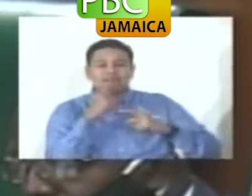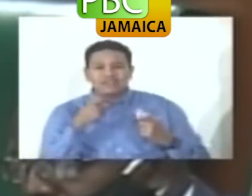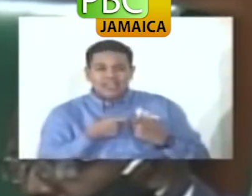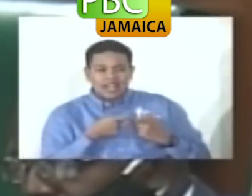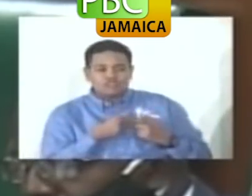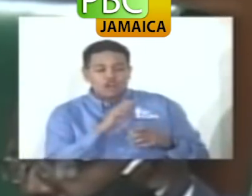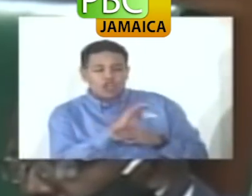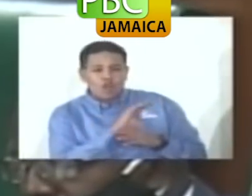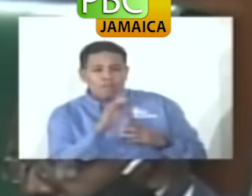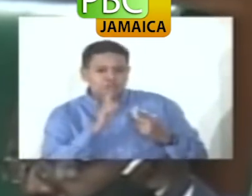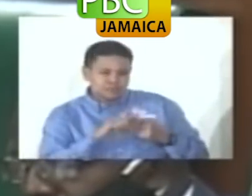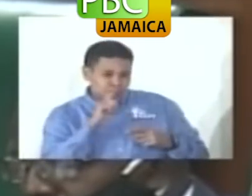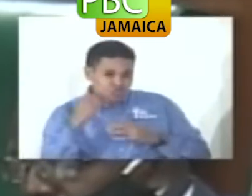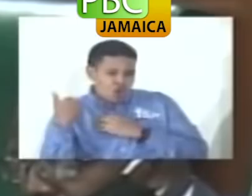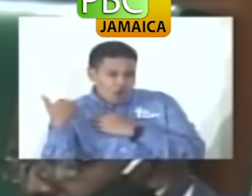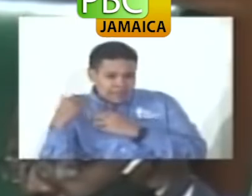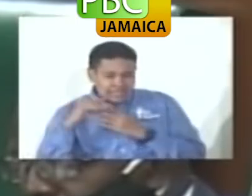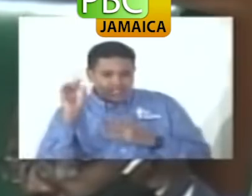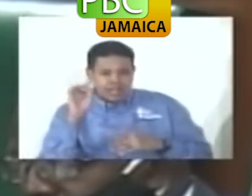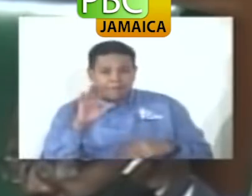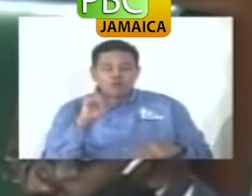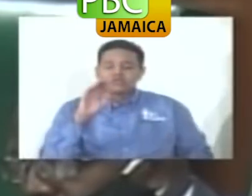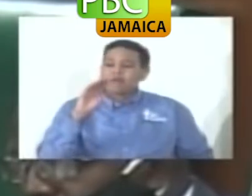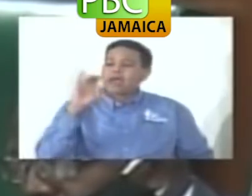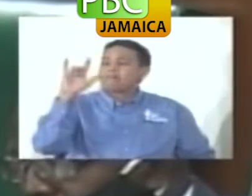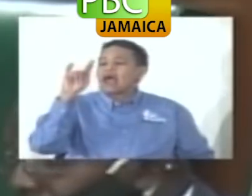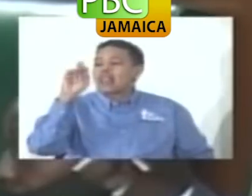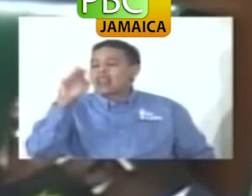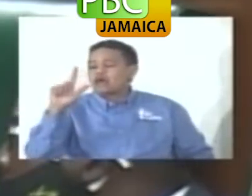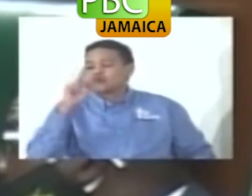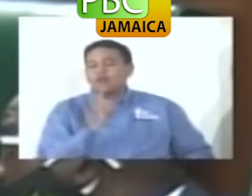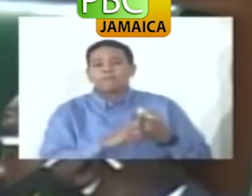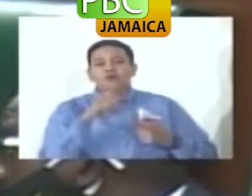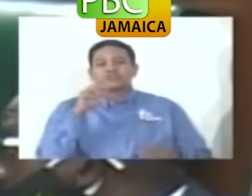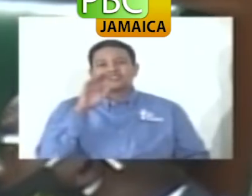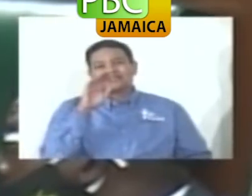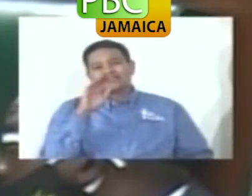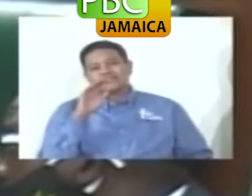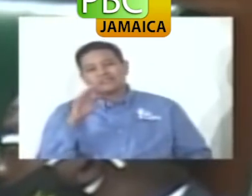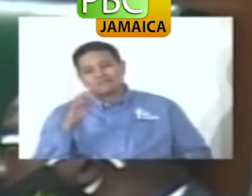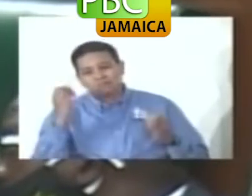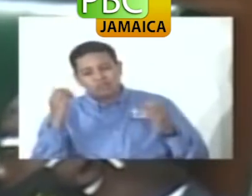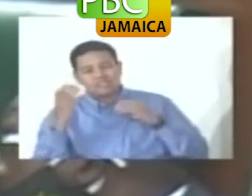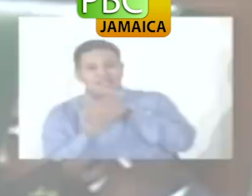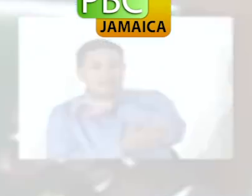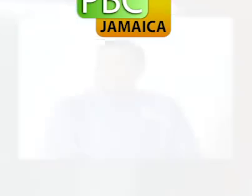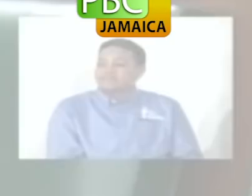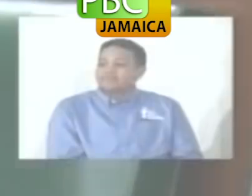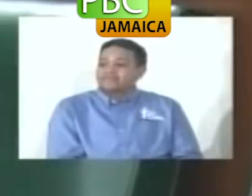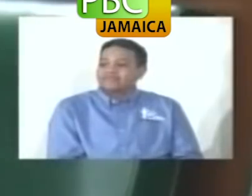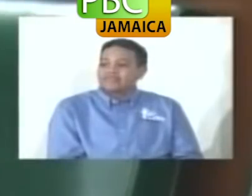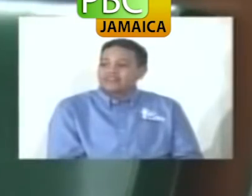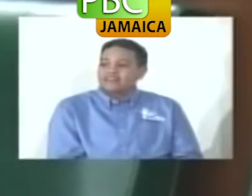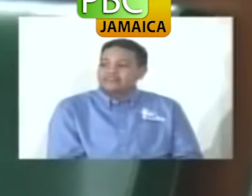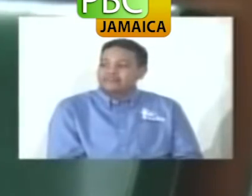commerce and obligations imposed by bilateral and multilateral agreements, specifically trade agreements. For